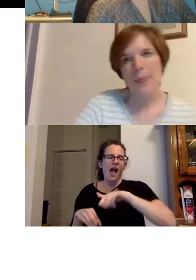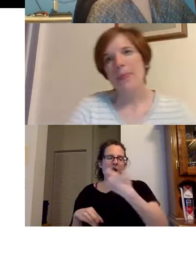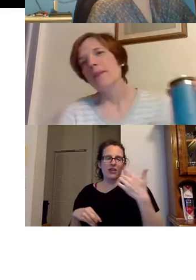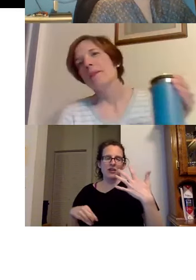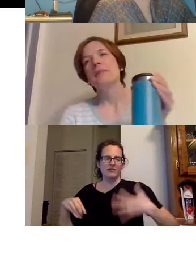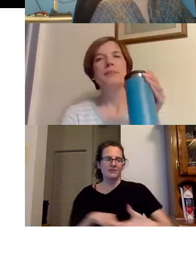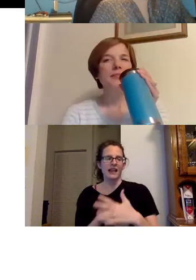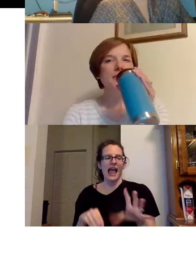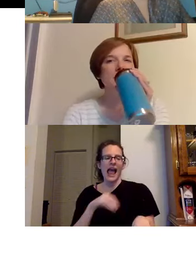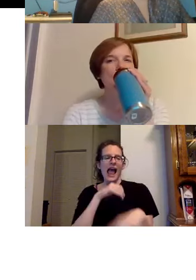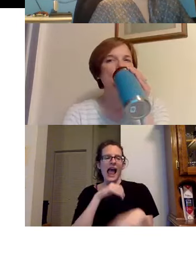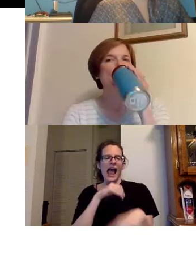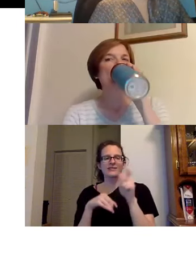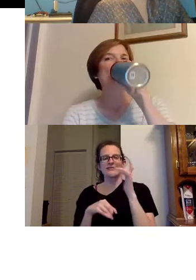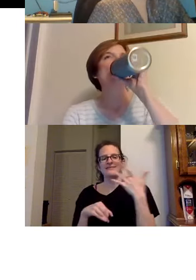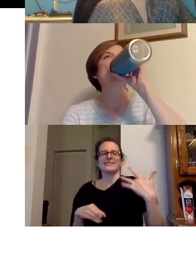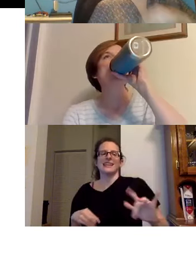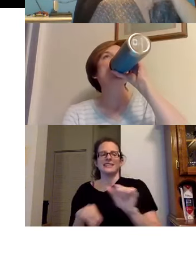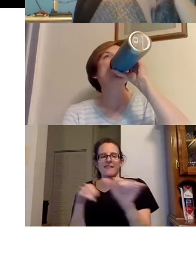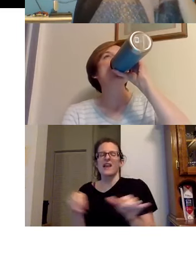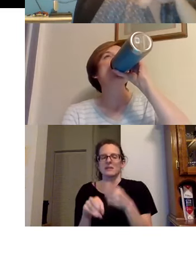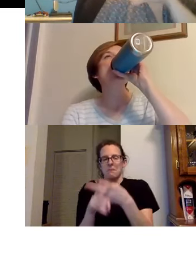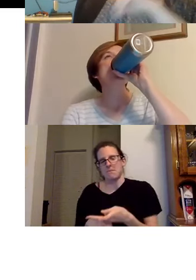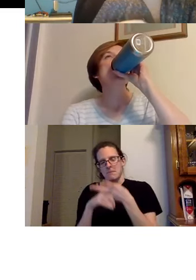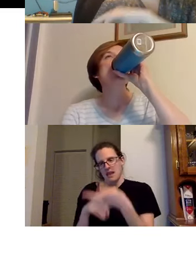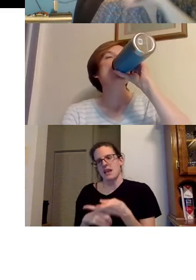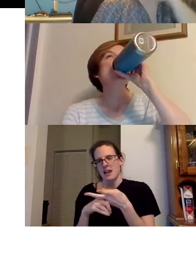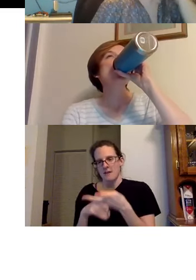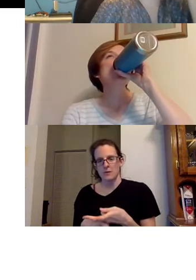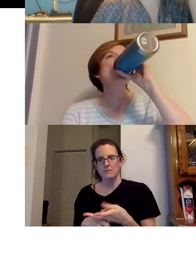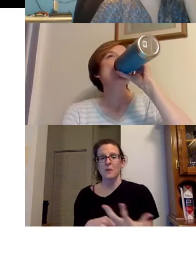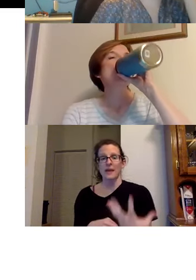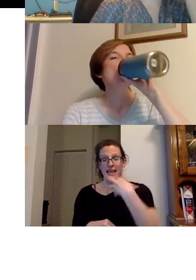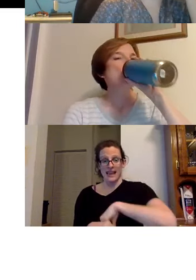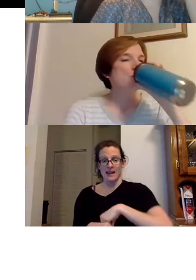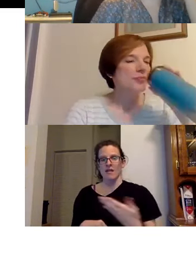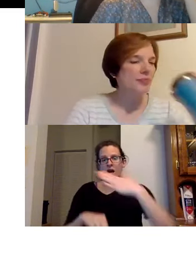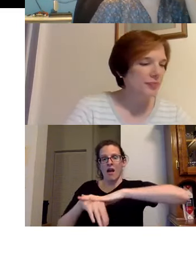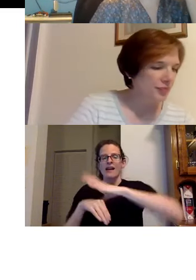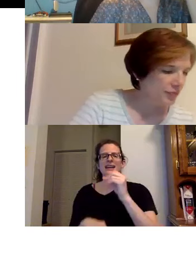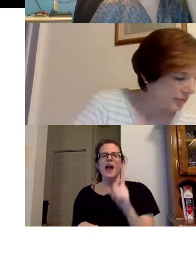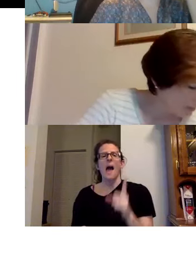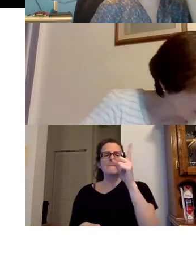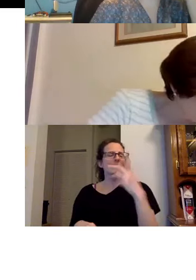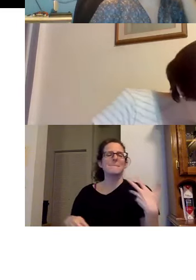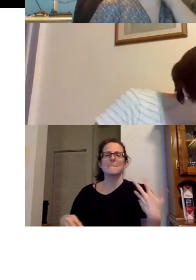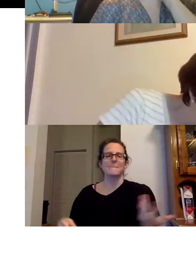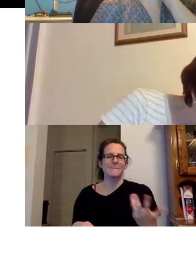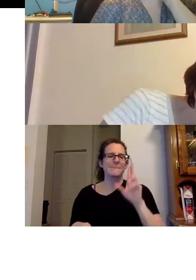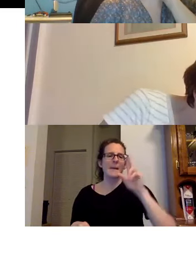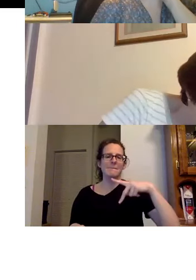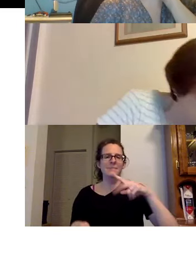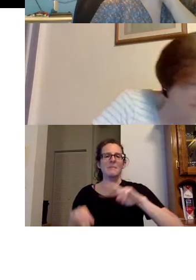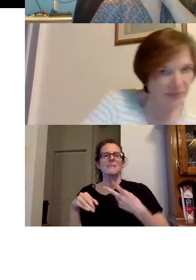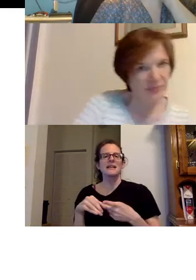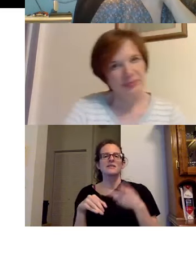sensitive, just use caution in those areas. So we covered in and on, and now we have up. So up is aromatic